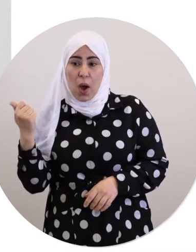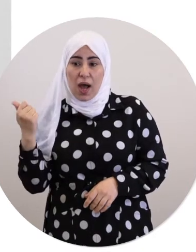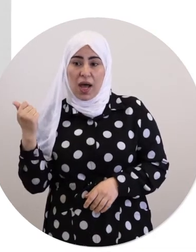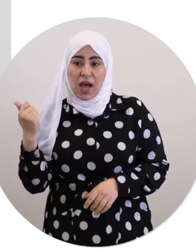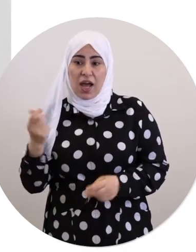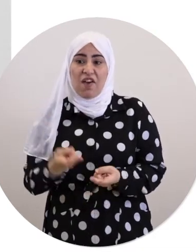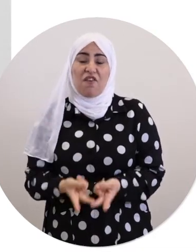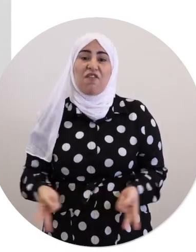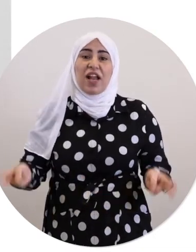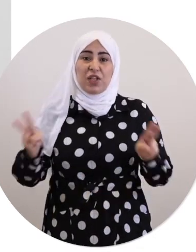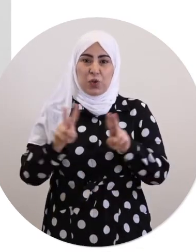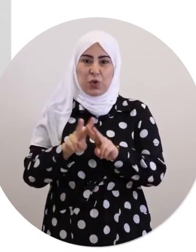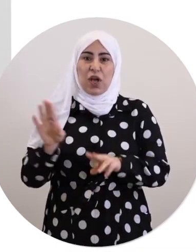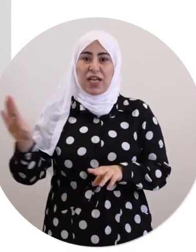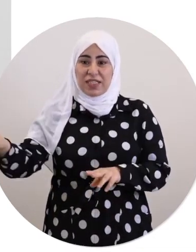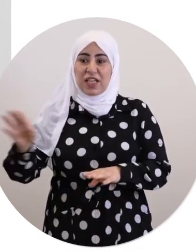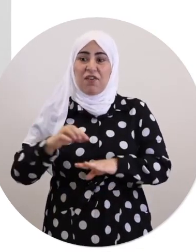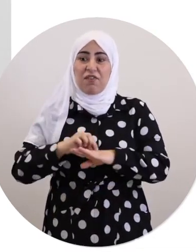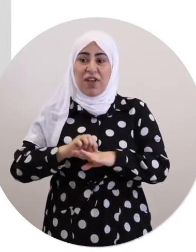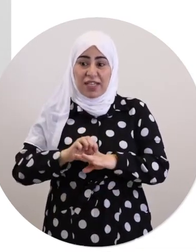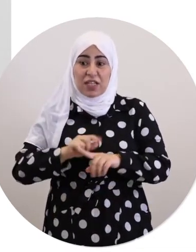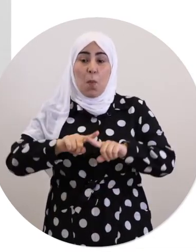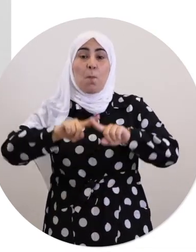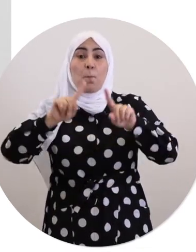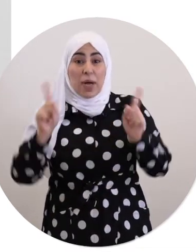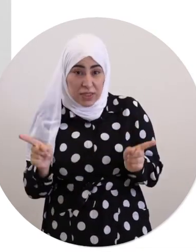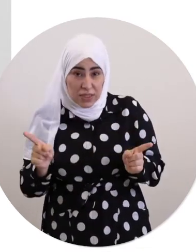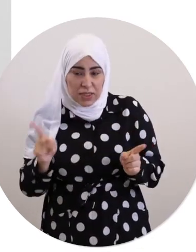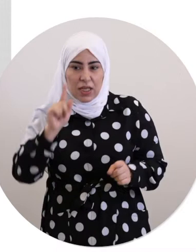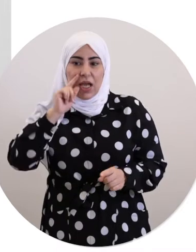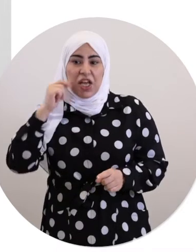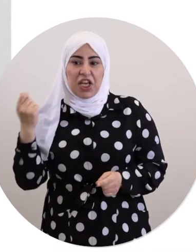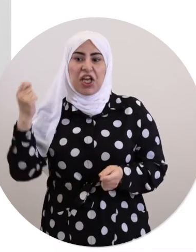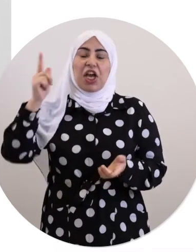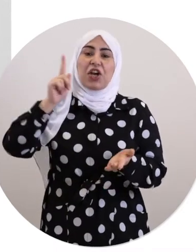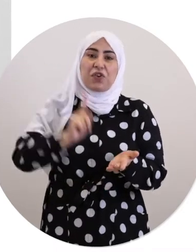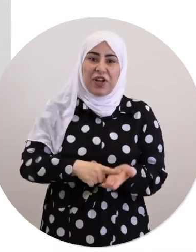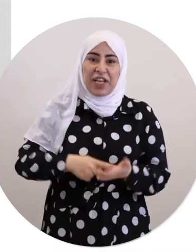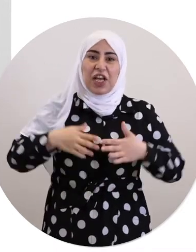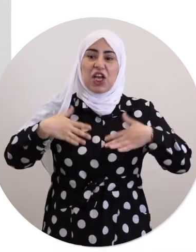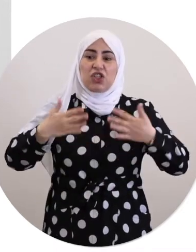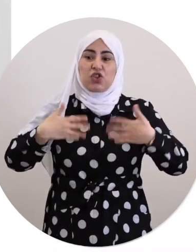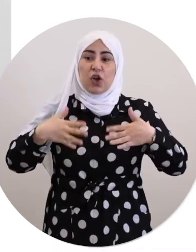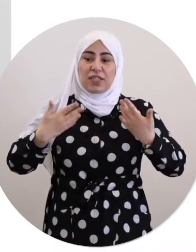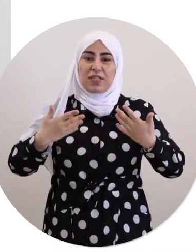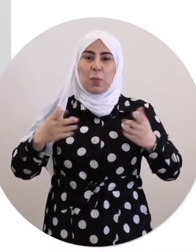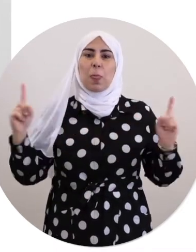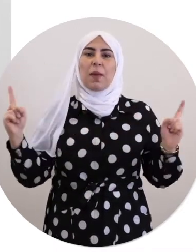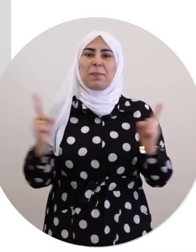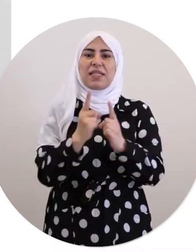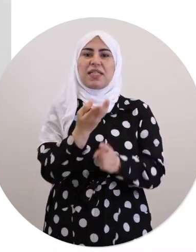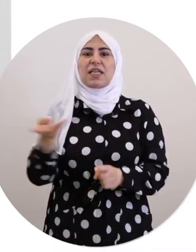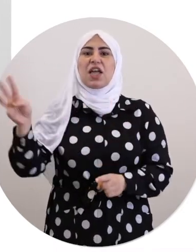together. Dehani valued his fans. Dehani is the subject, valued is the verb, and the object is